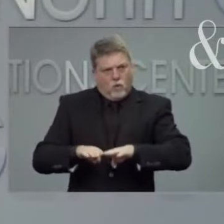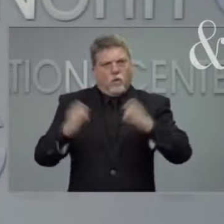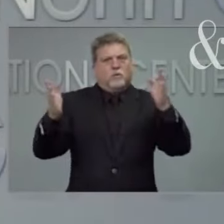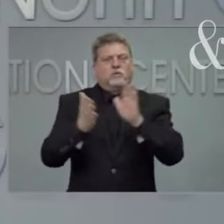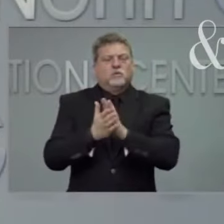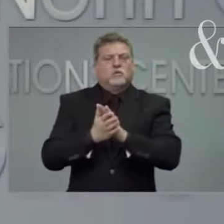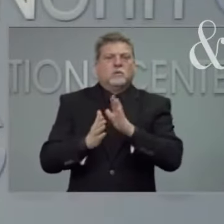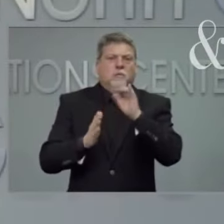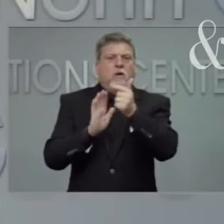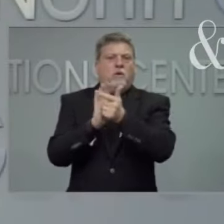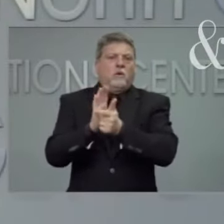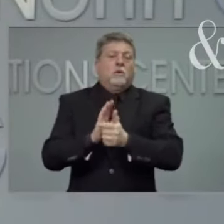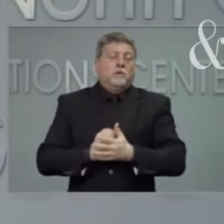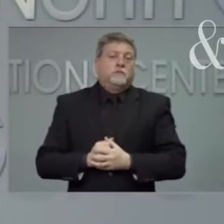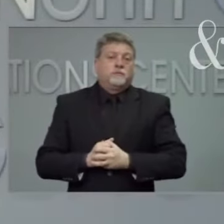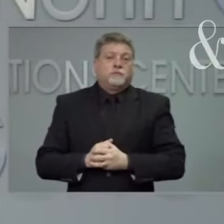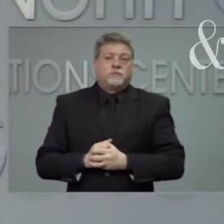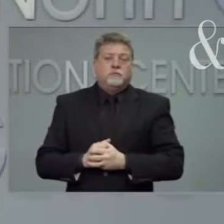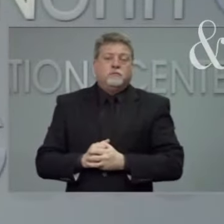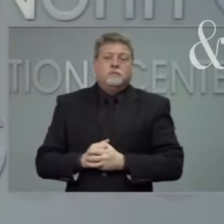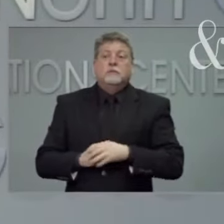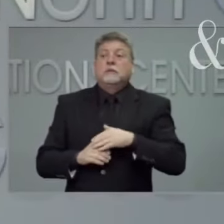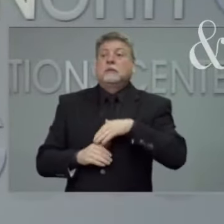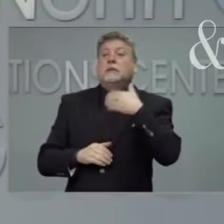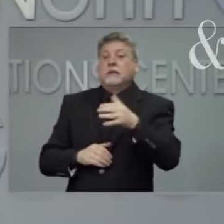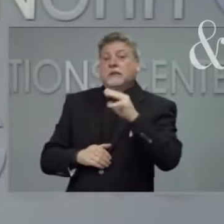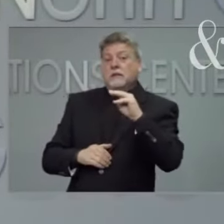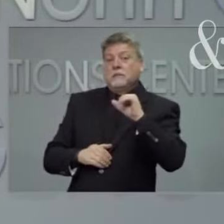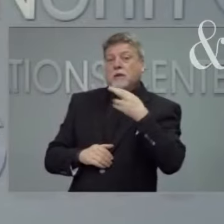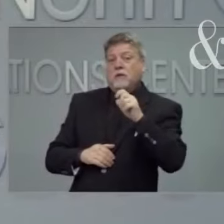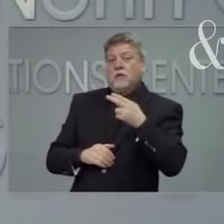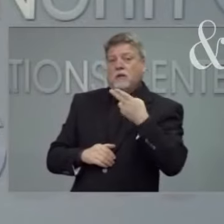Our next question is from Michael Hyland with CBS 17.